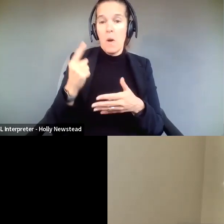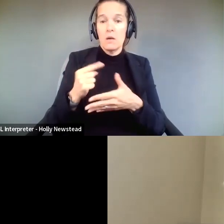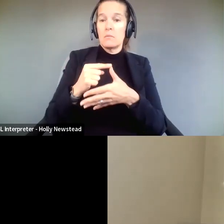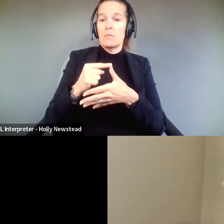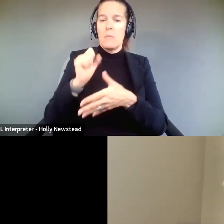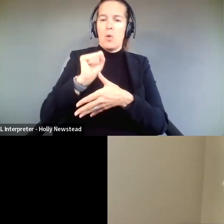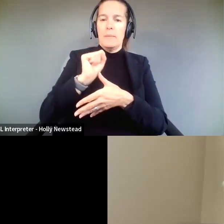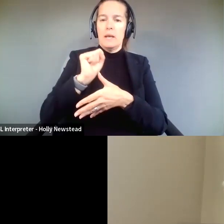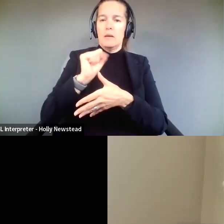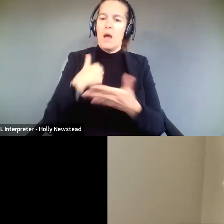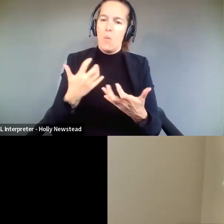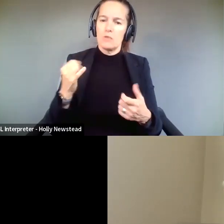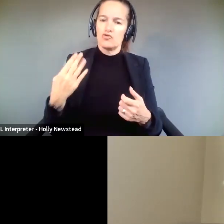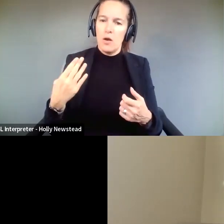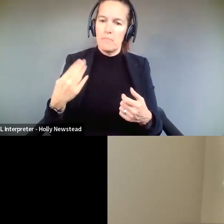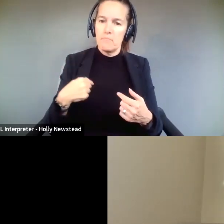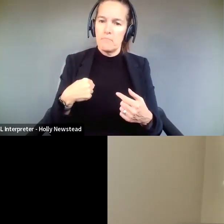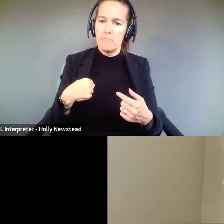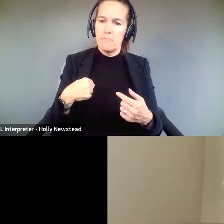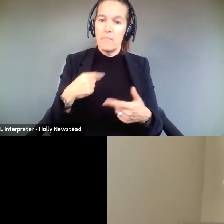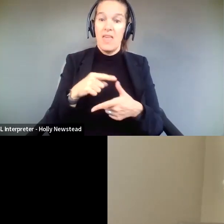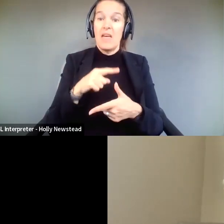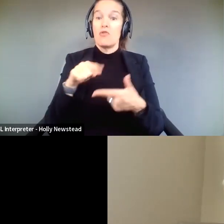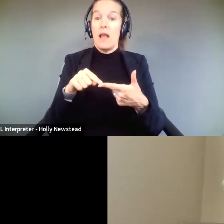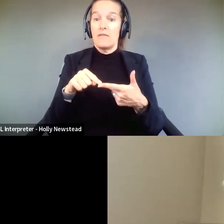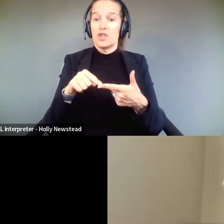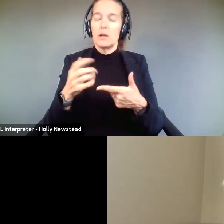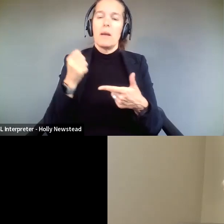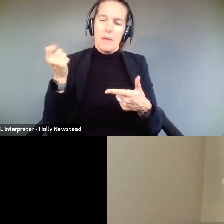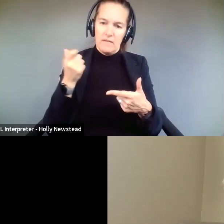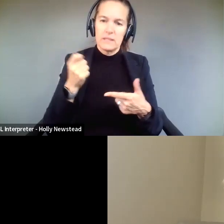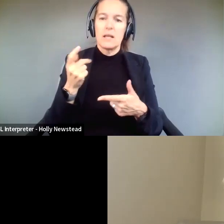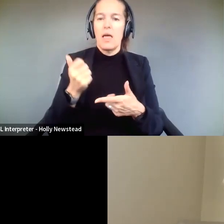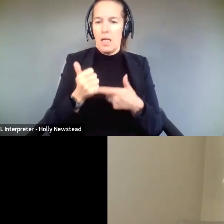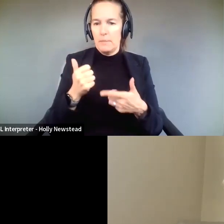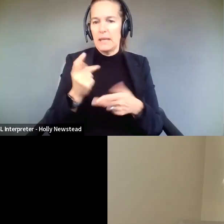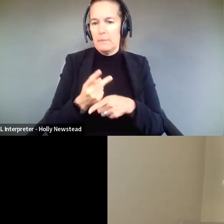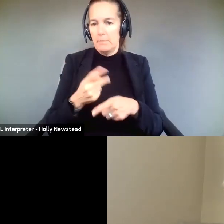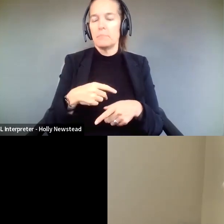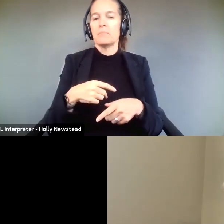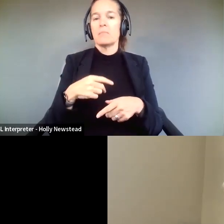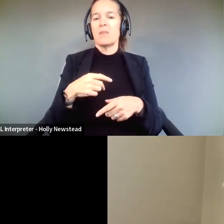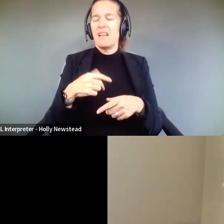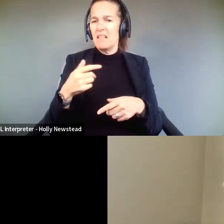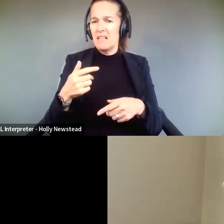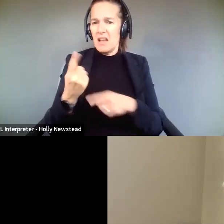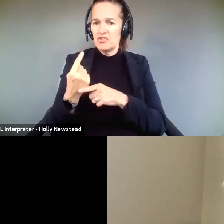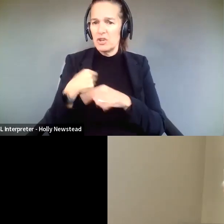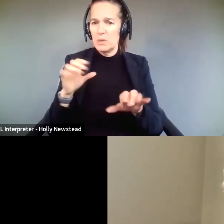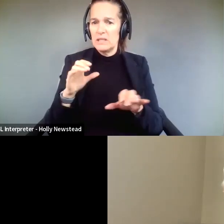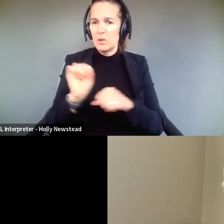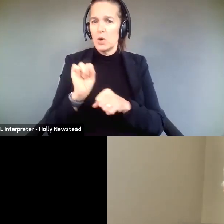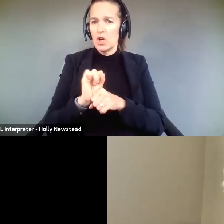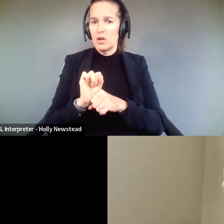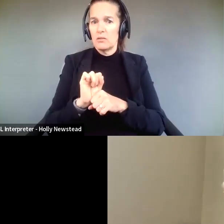job. Followed right after by get my benefits and help me keep them. Last year when we did the work, the